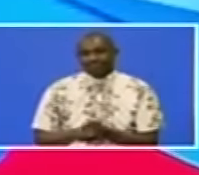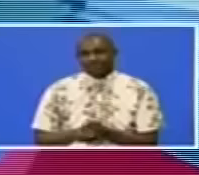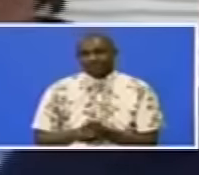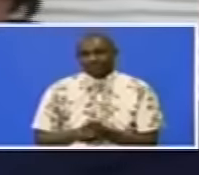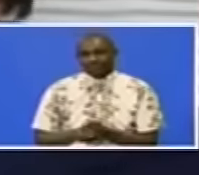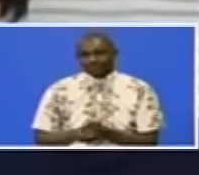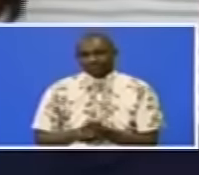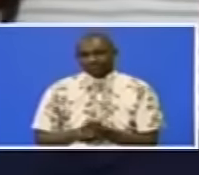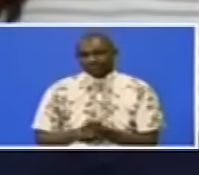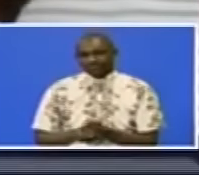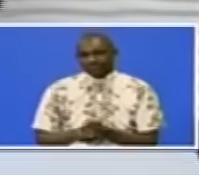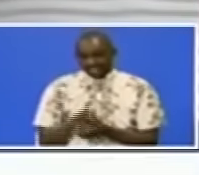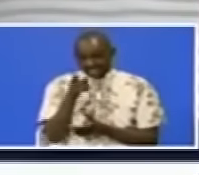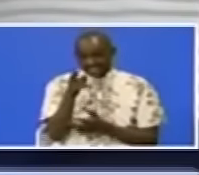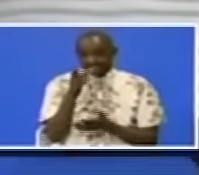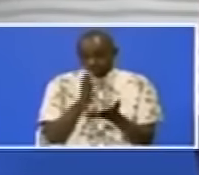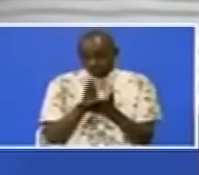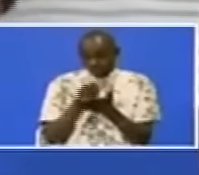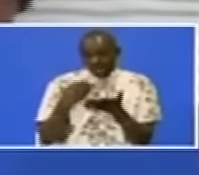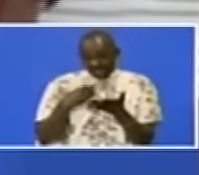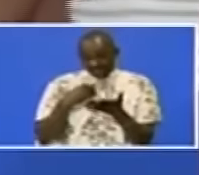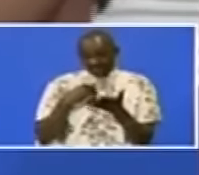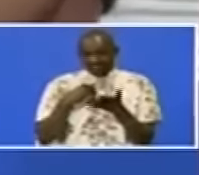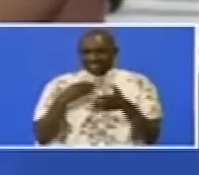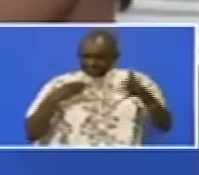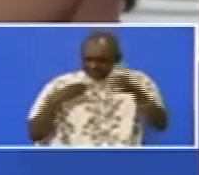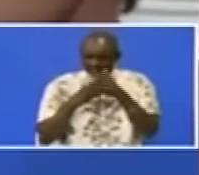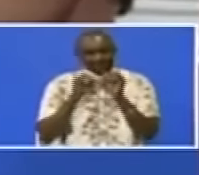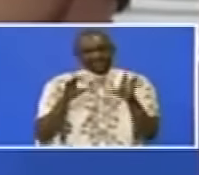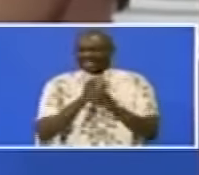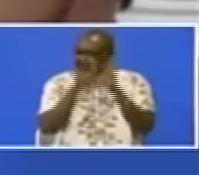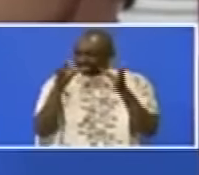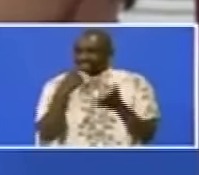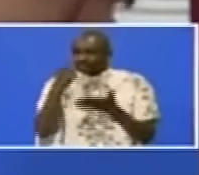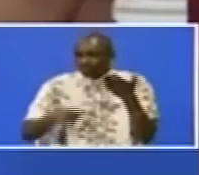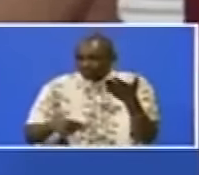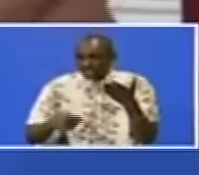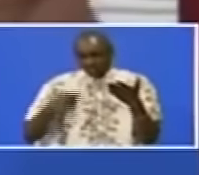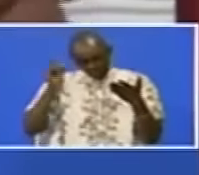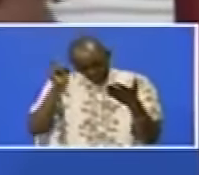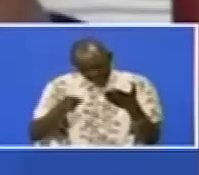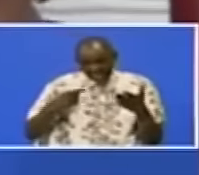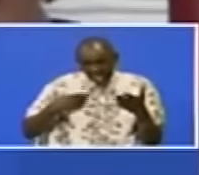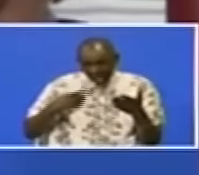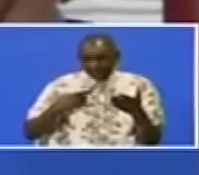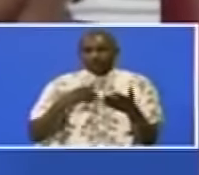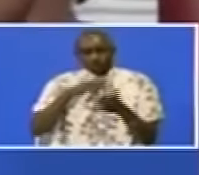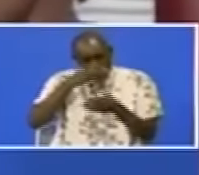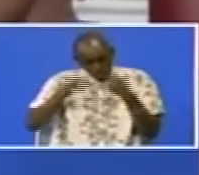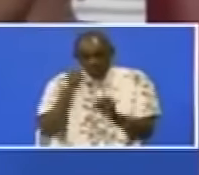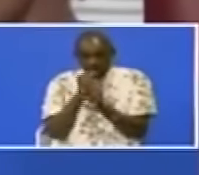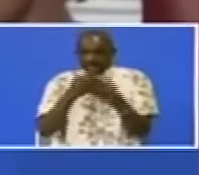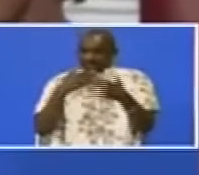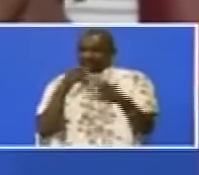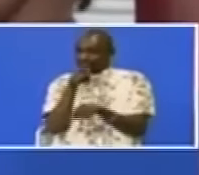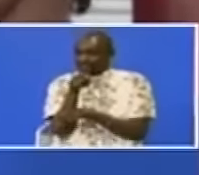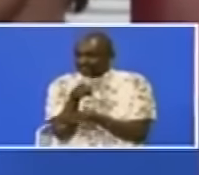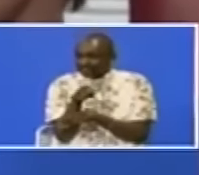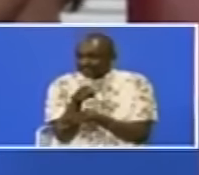No, they're not in danger of immediate sanction. What we have been very clear, though, is that we have to be proactive, that